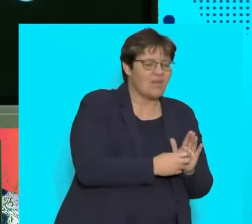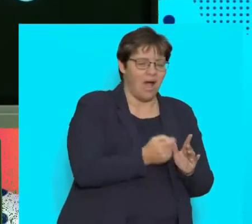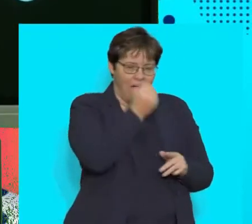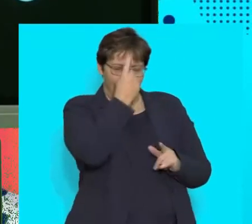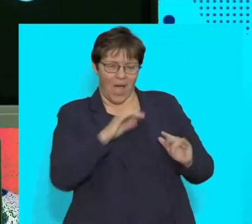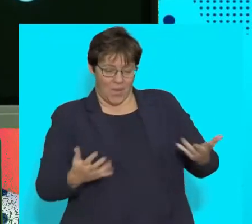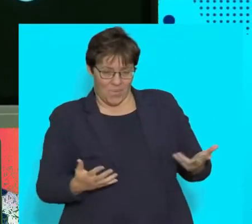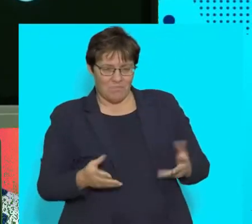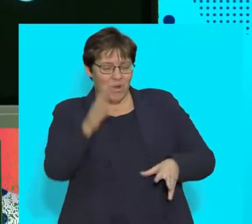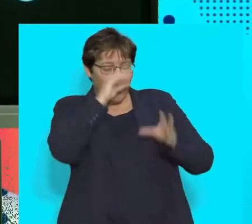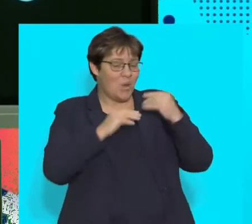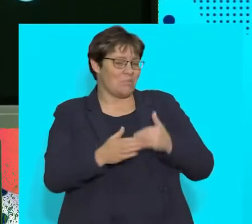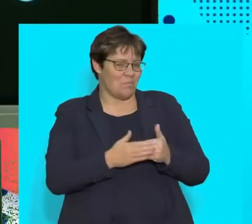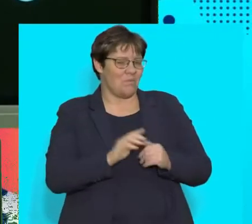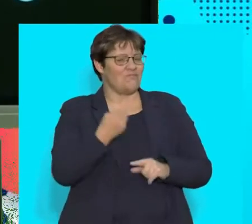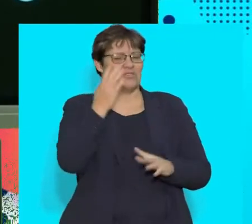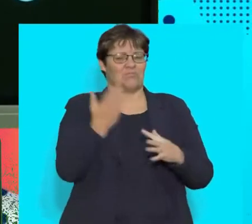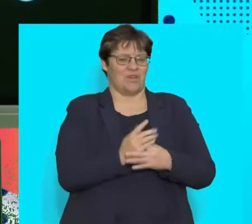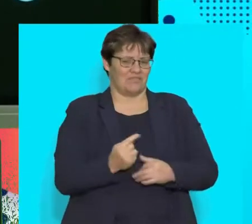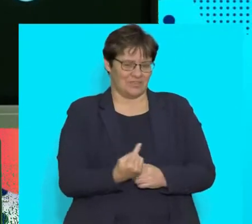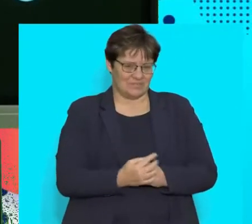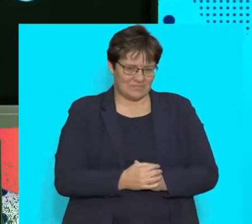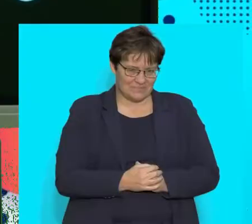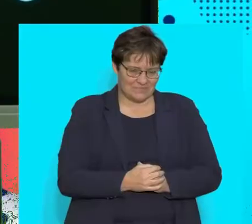graphs. But first of all, let's go to a short break.